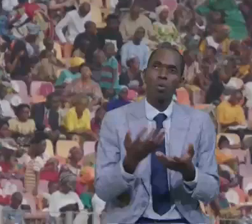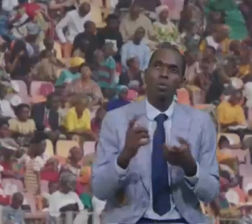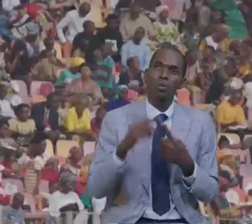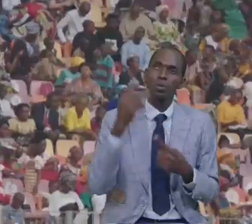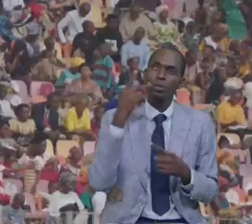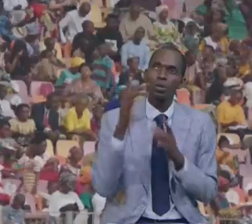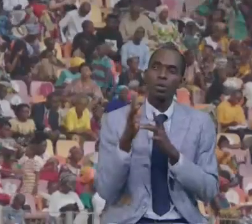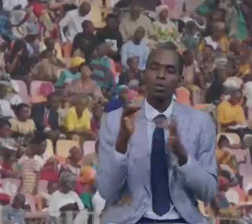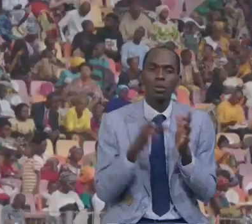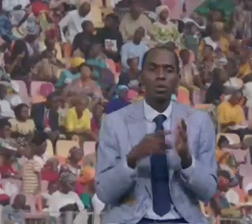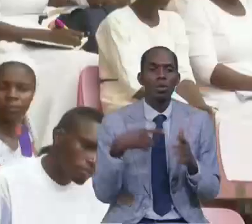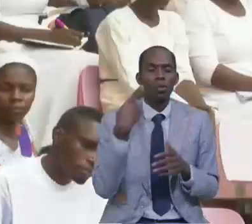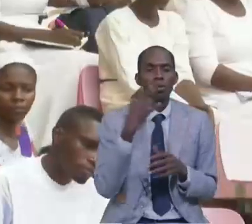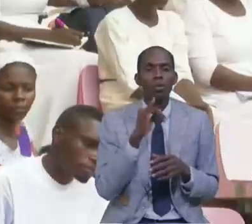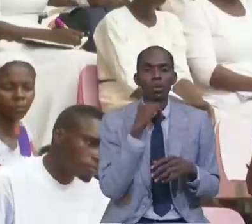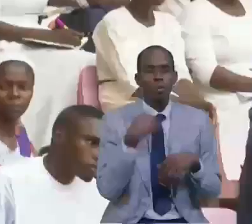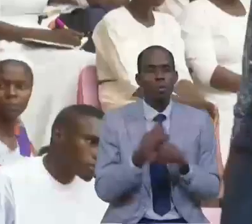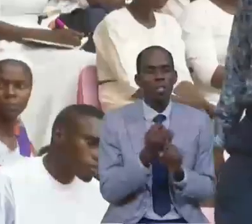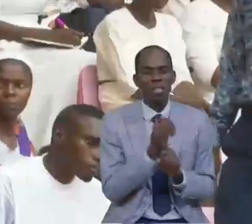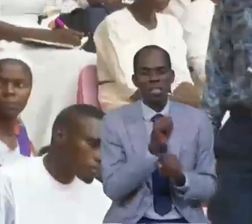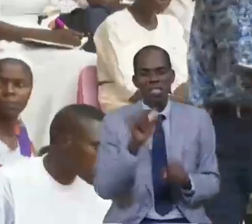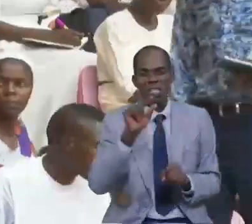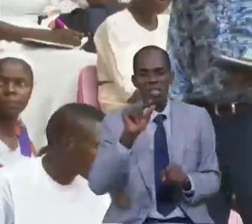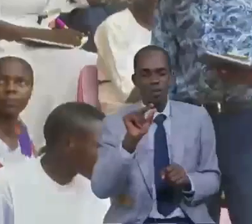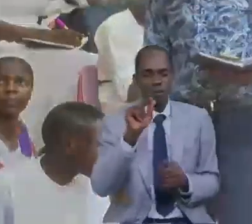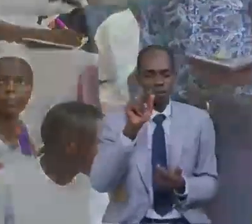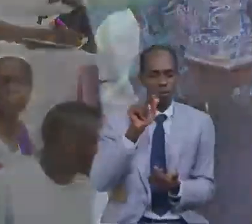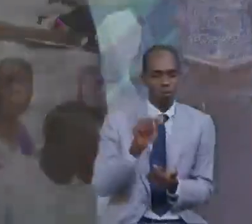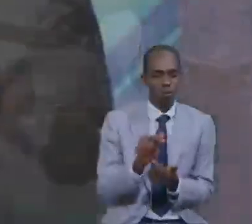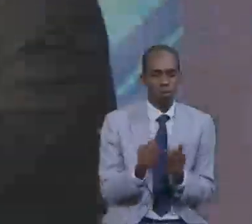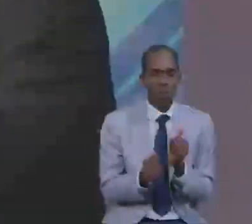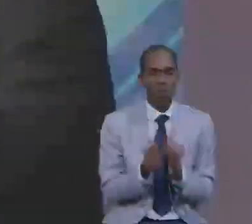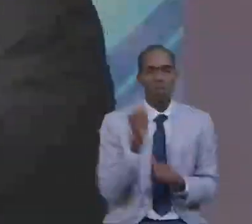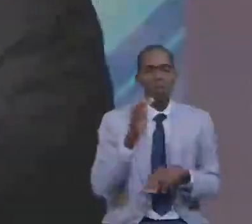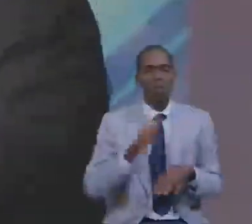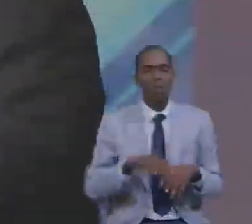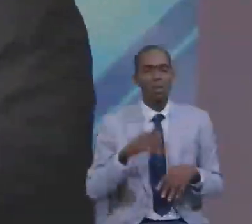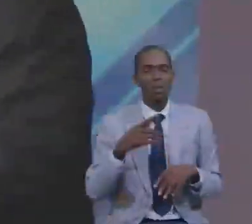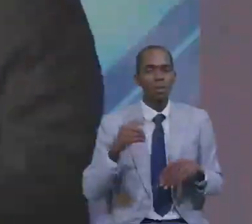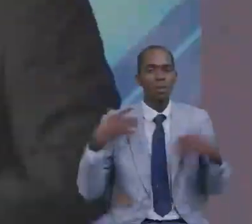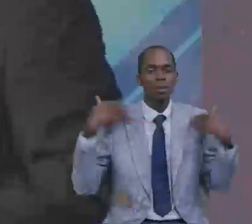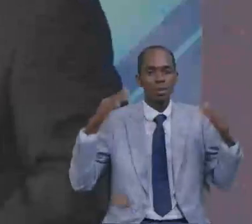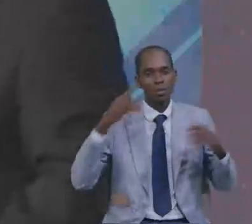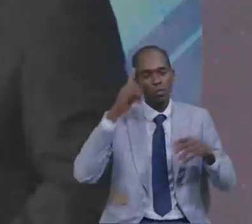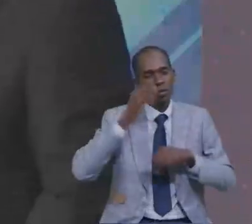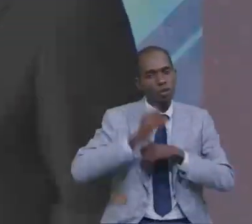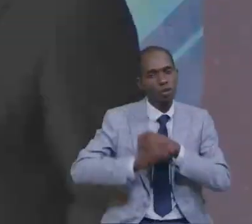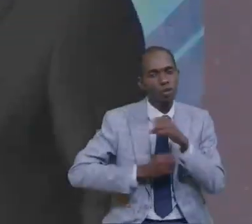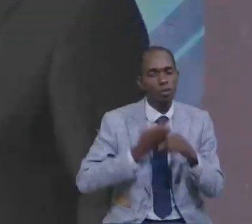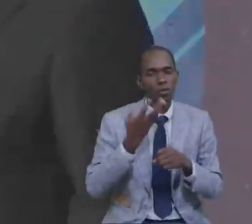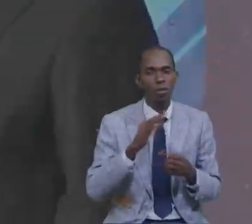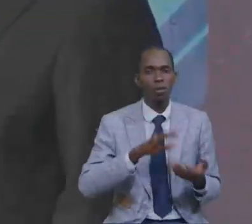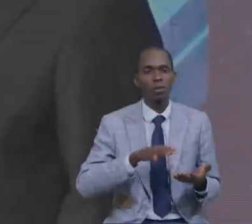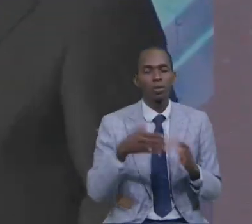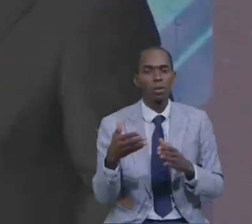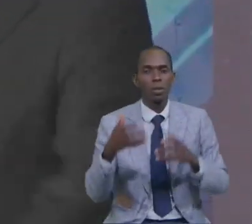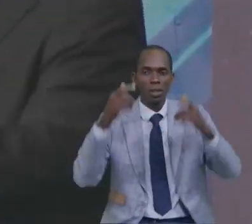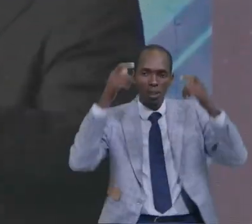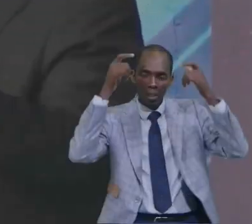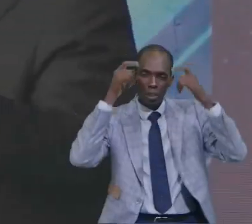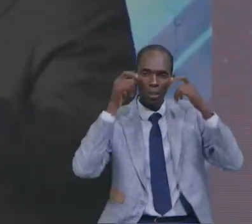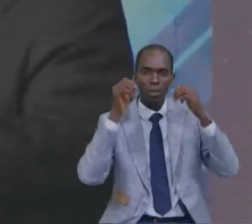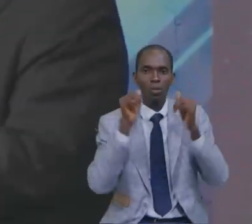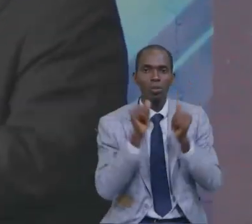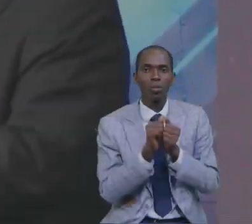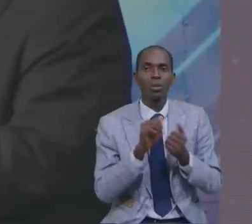death, crowned with glory and honor, that he, by the grace of